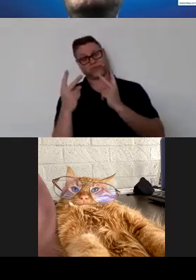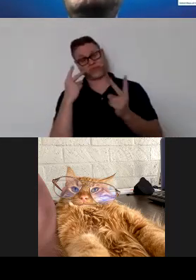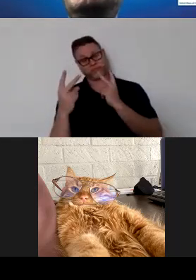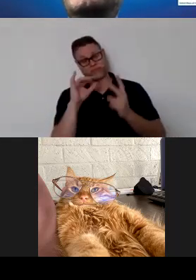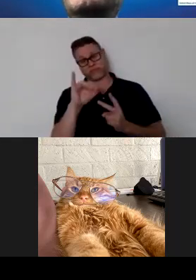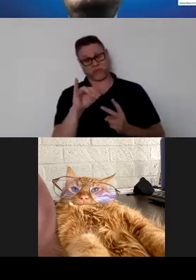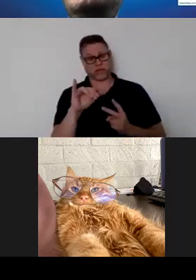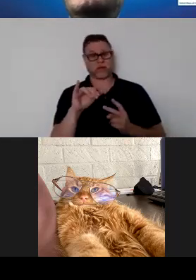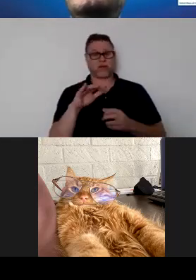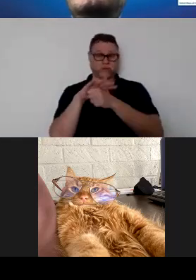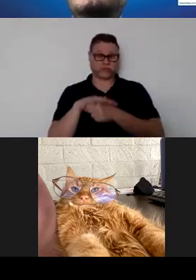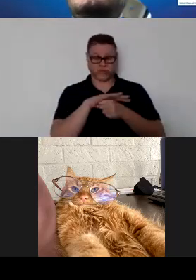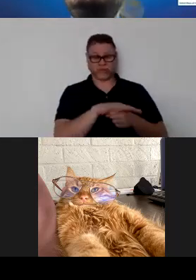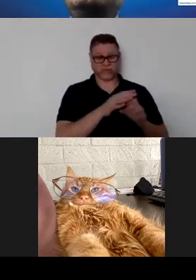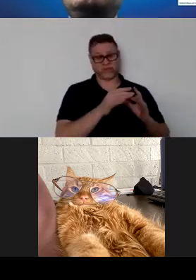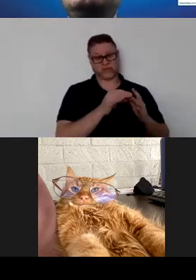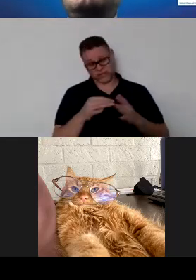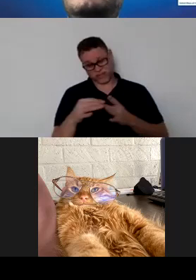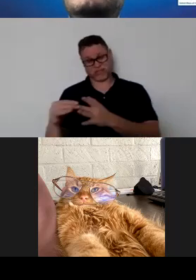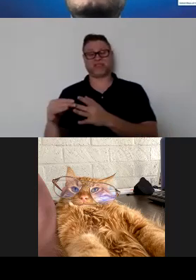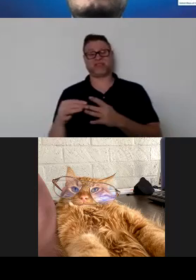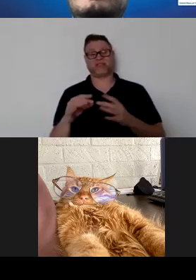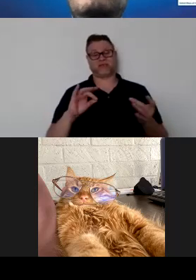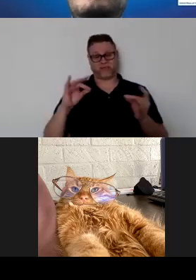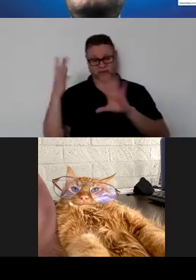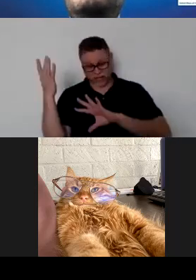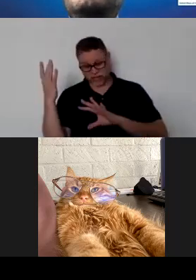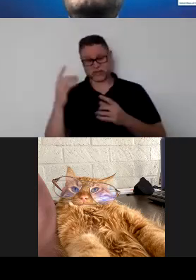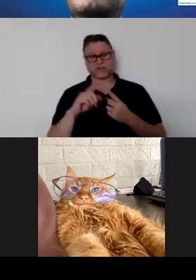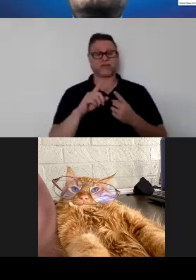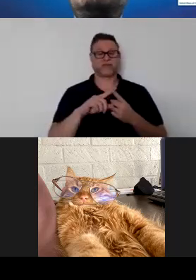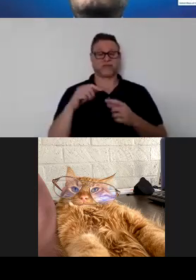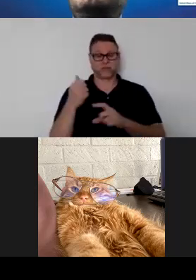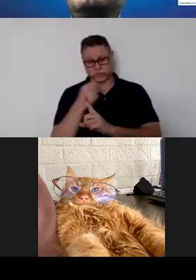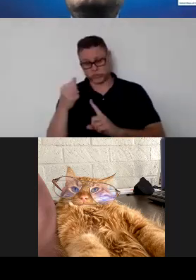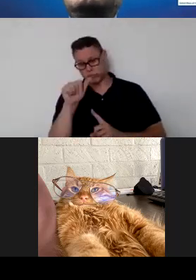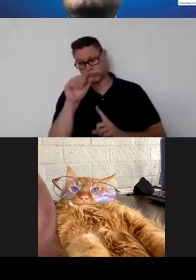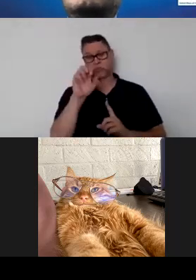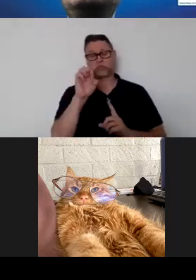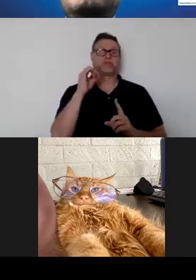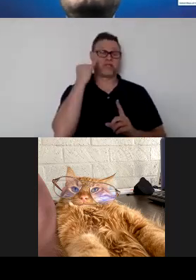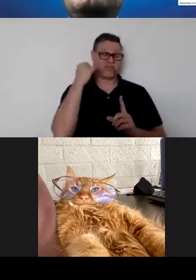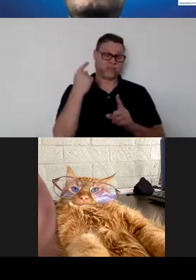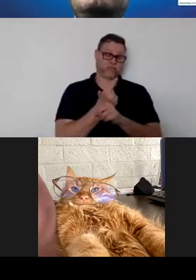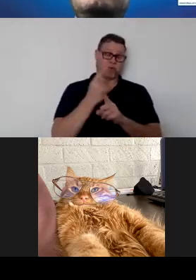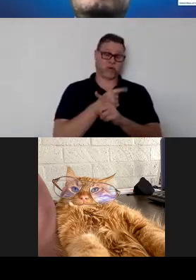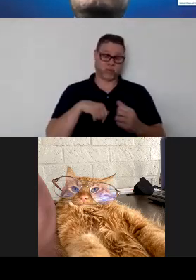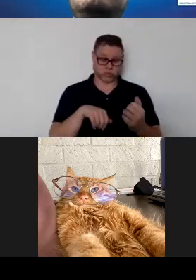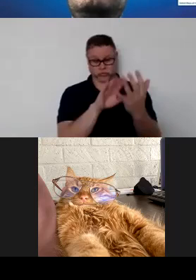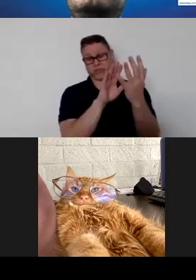of toxic stress can lead to things such as violence and abuse, but if properly addressed,